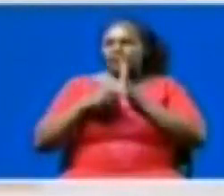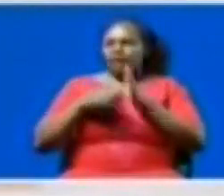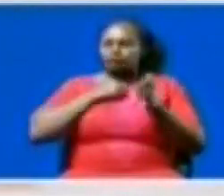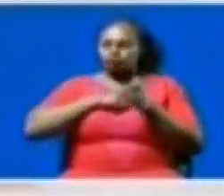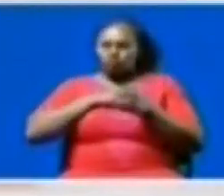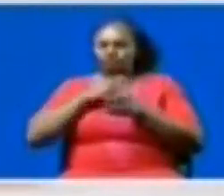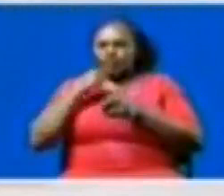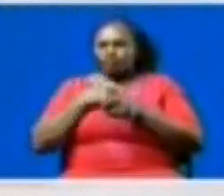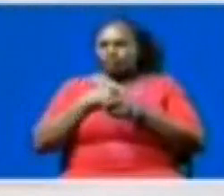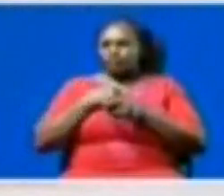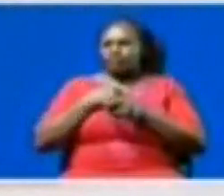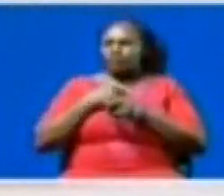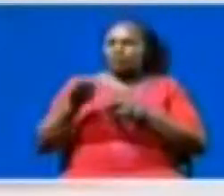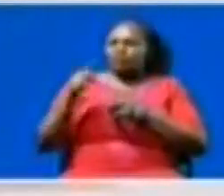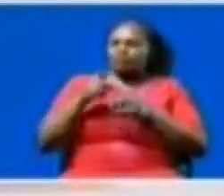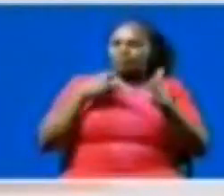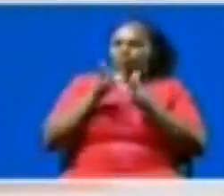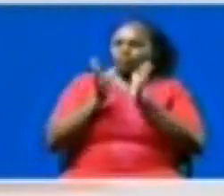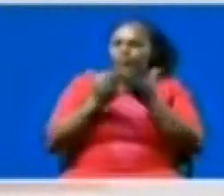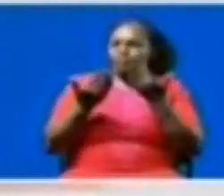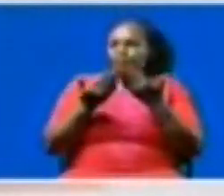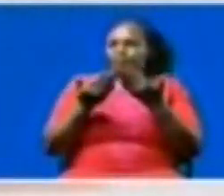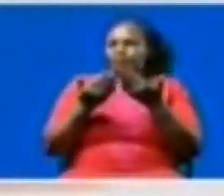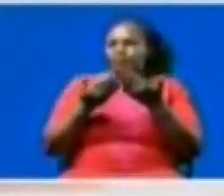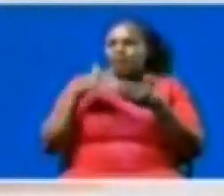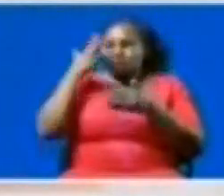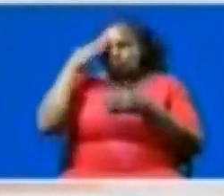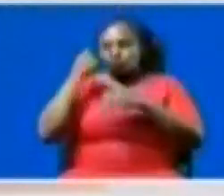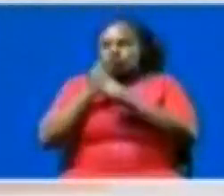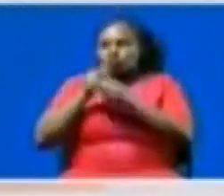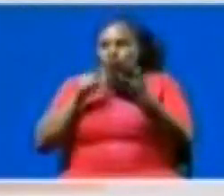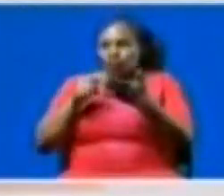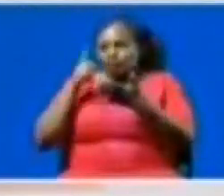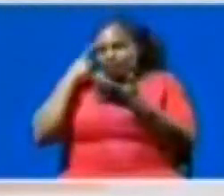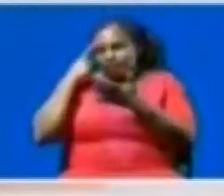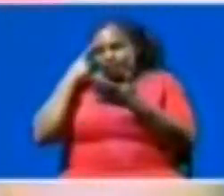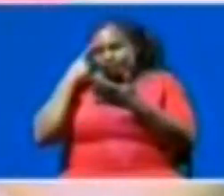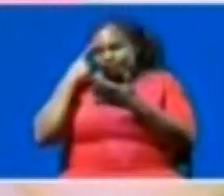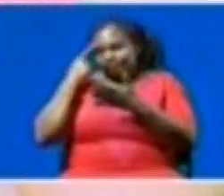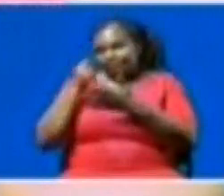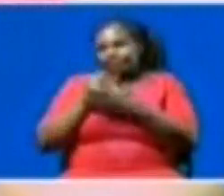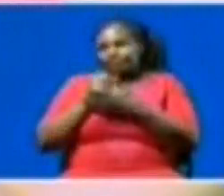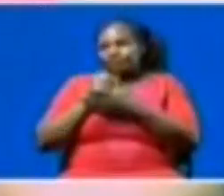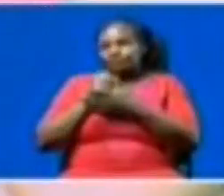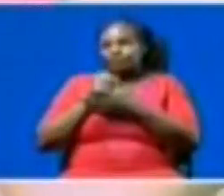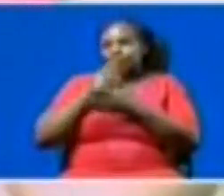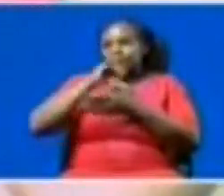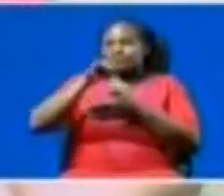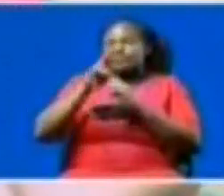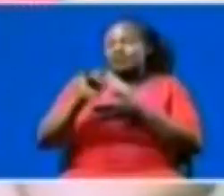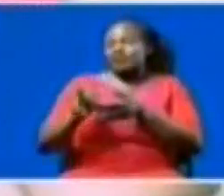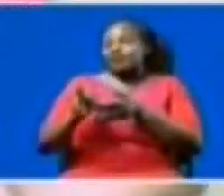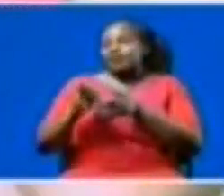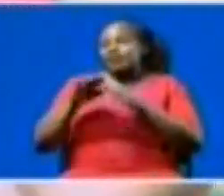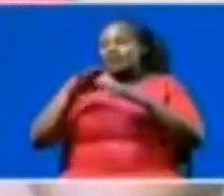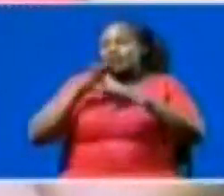afterwards. He actually came and bought the book and said, you know what, I didn't know what you were doing, I just thought you were just attention seeking. Njeri was able to